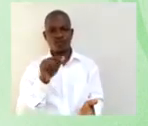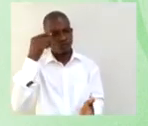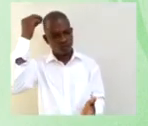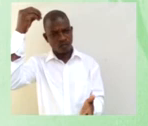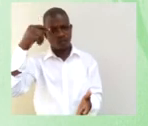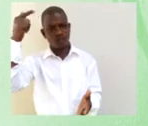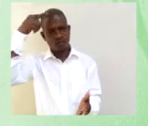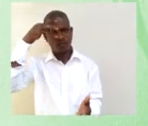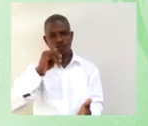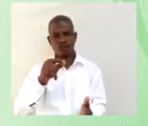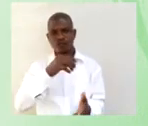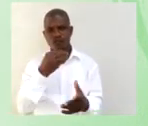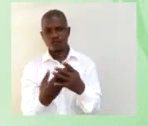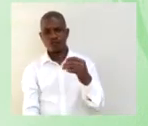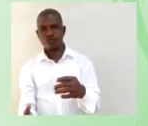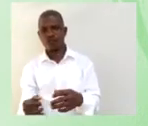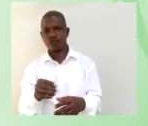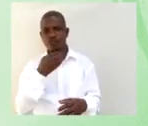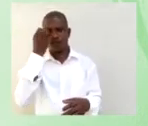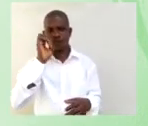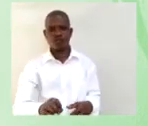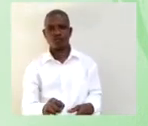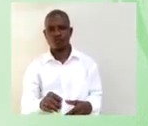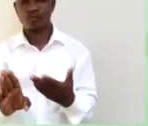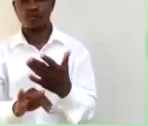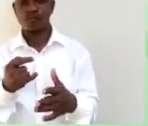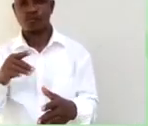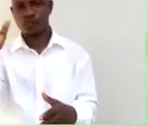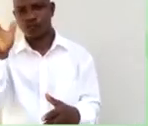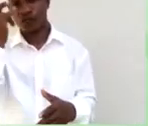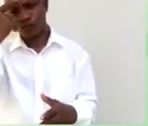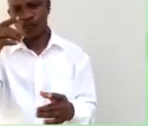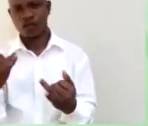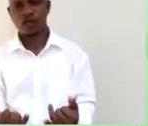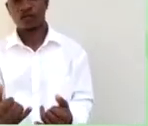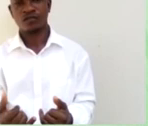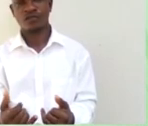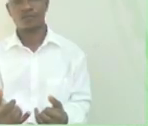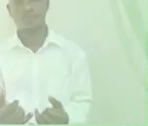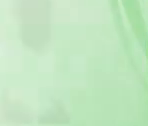glory. C, lust. D, hot. Bye for now.